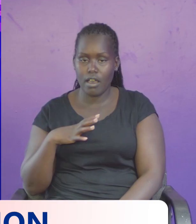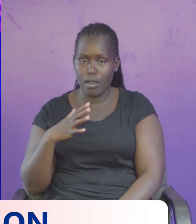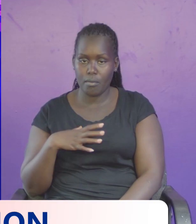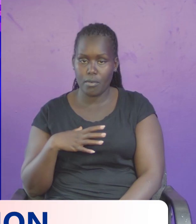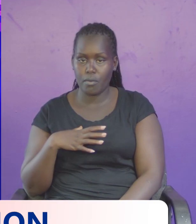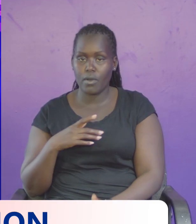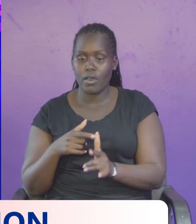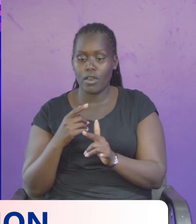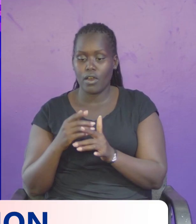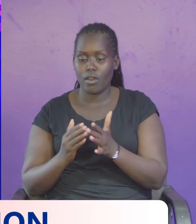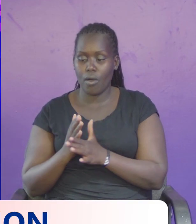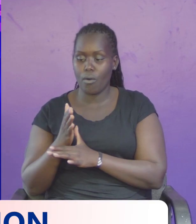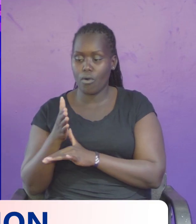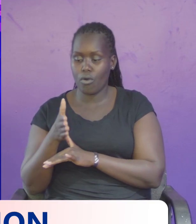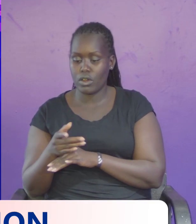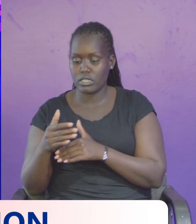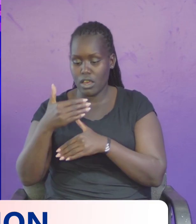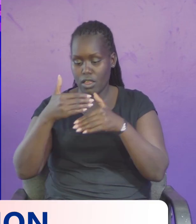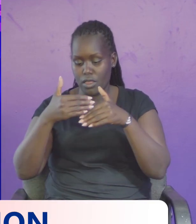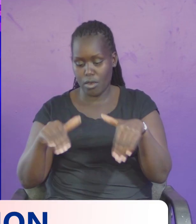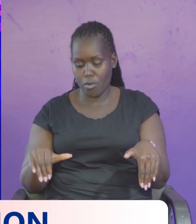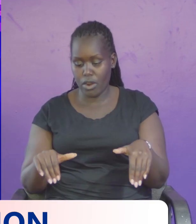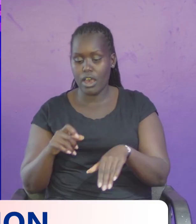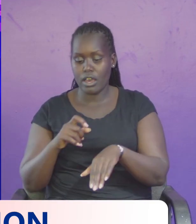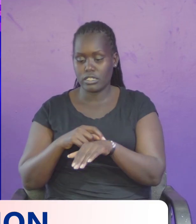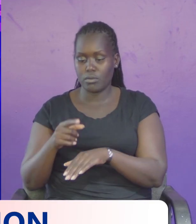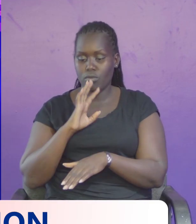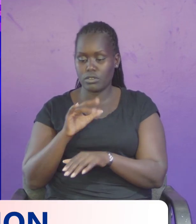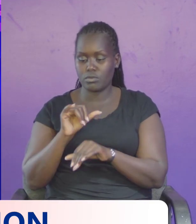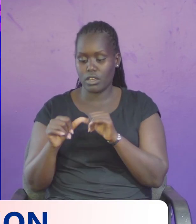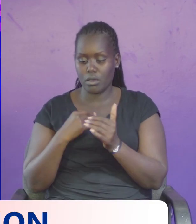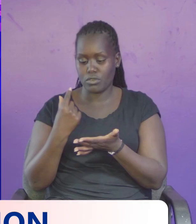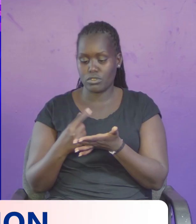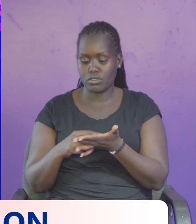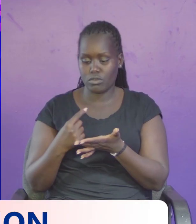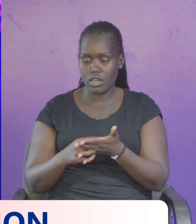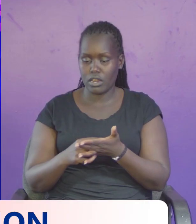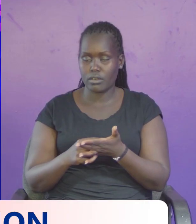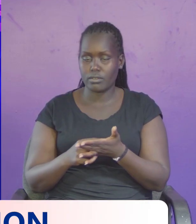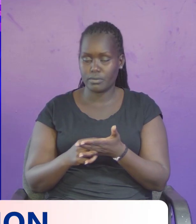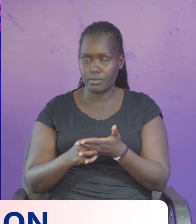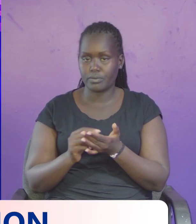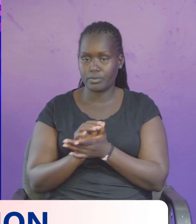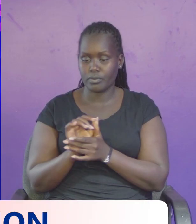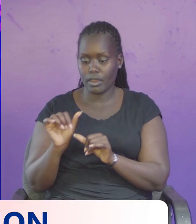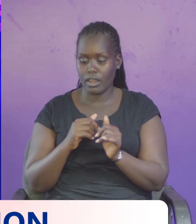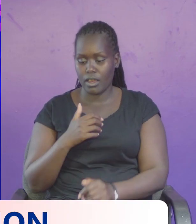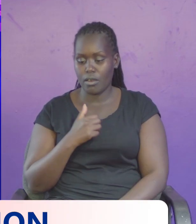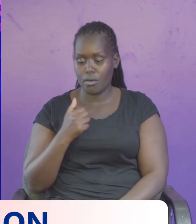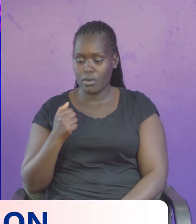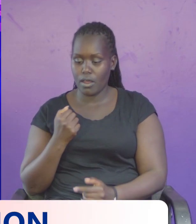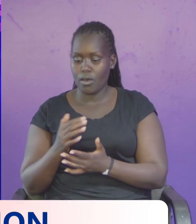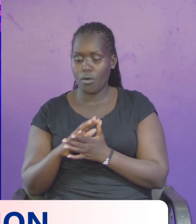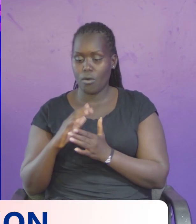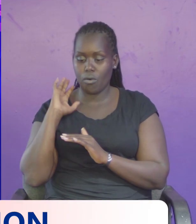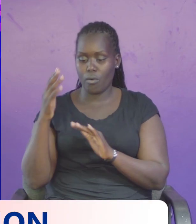let's cross the borders a little bit because we were talking about Uganda. Yes. Obviously, Abducting our people. we will bring Nicholas